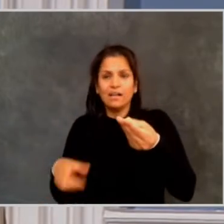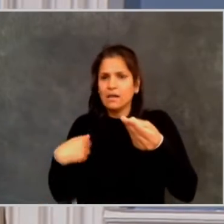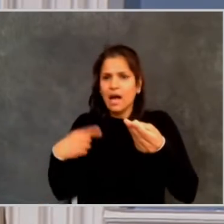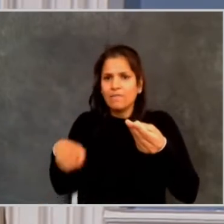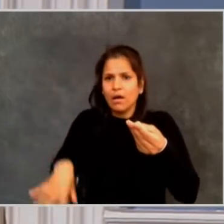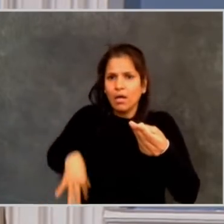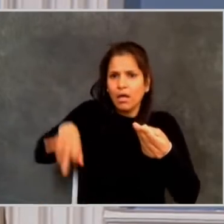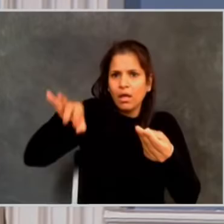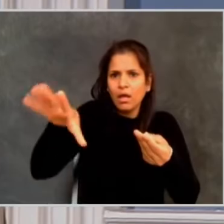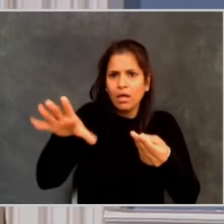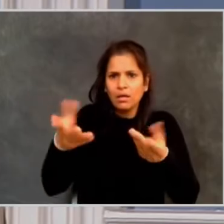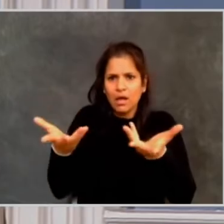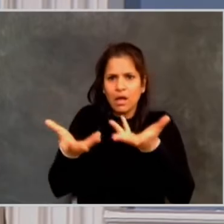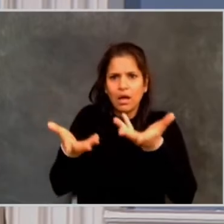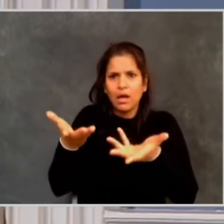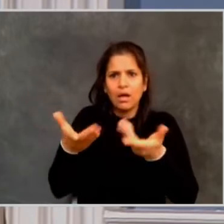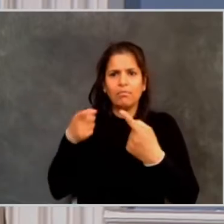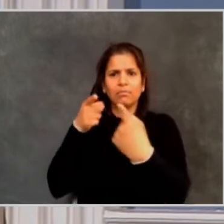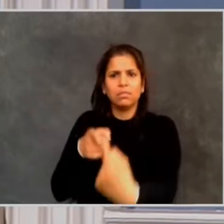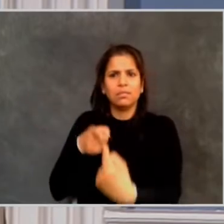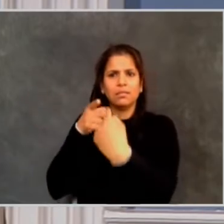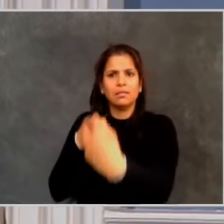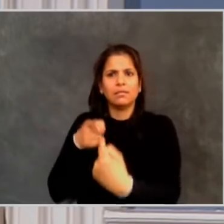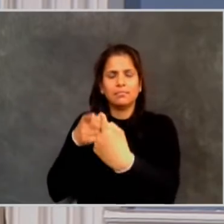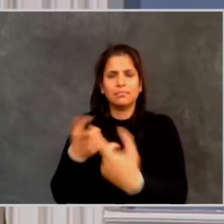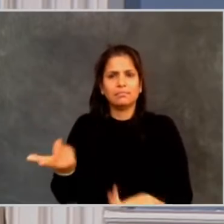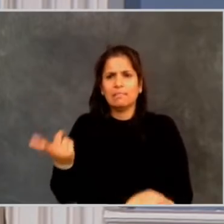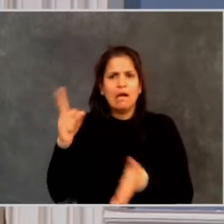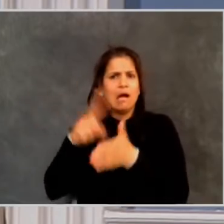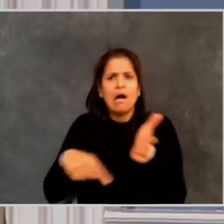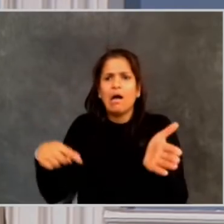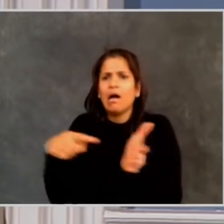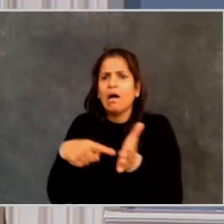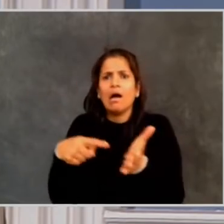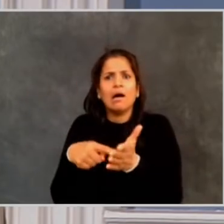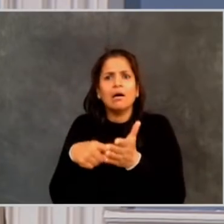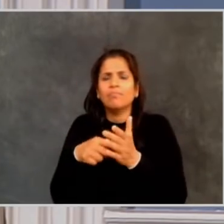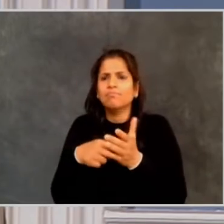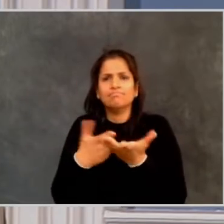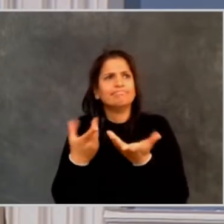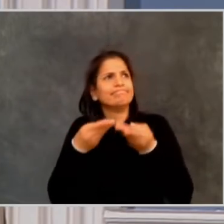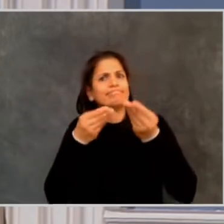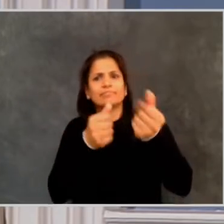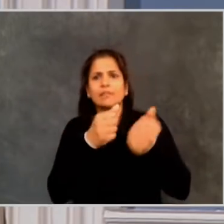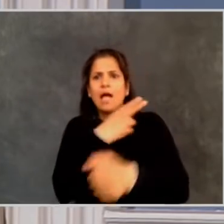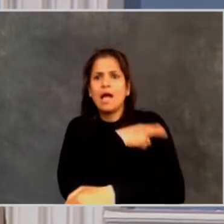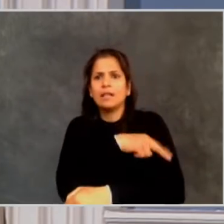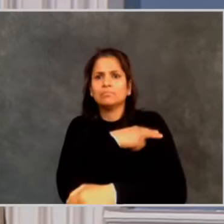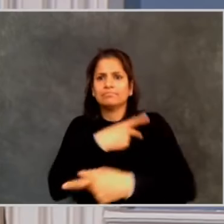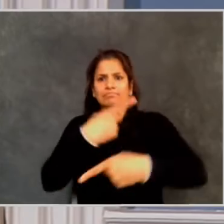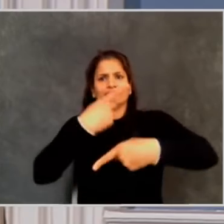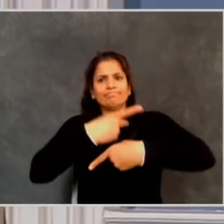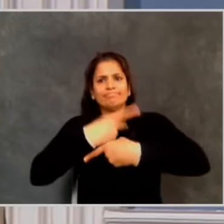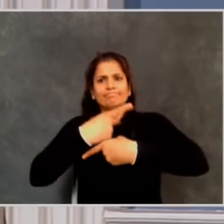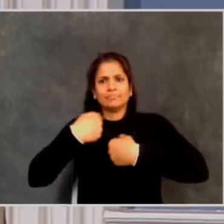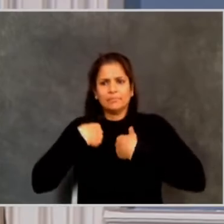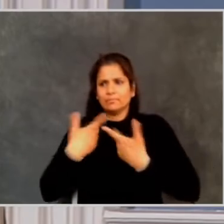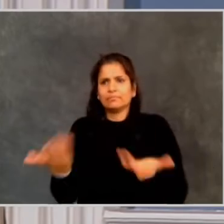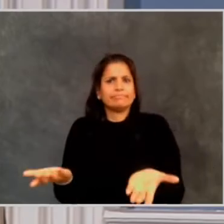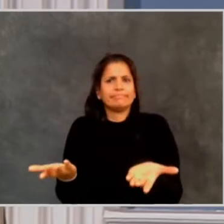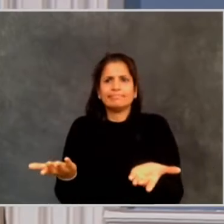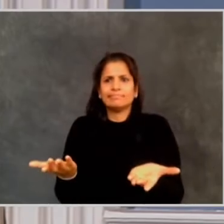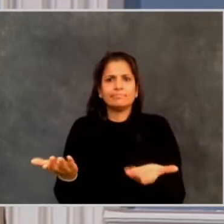cycle of those underlying drivers to poor health outcomes essentially on steroids because of